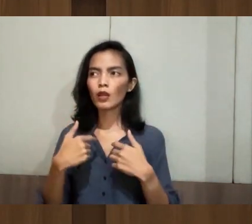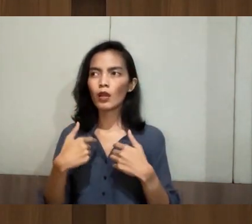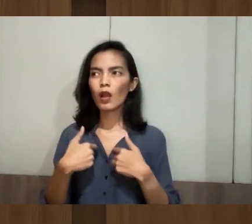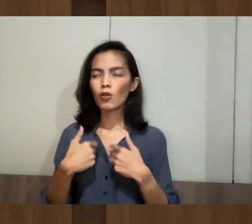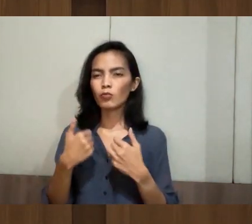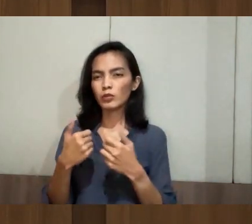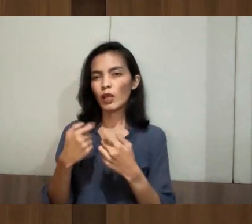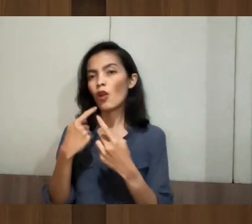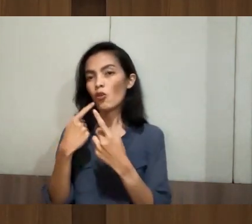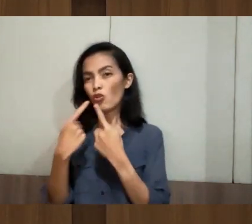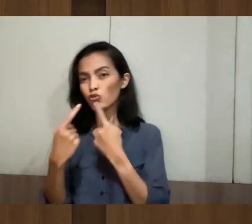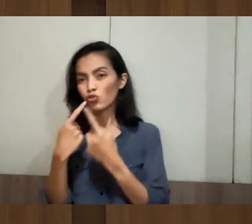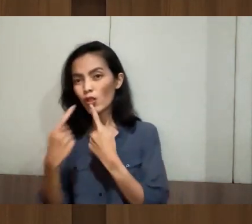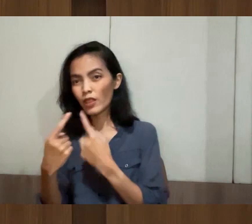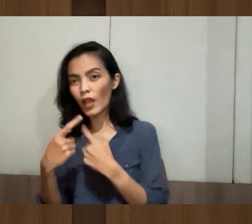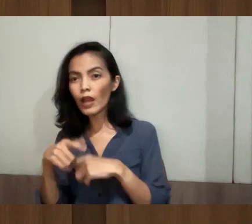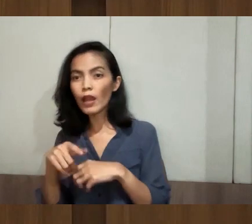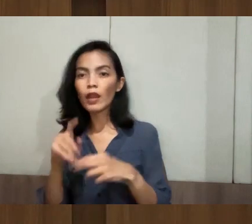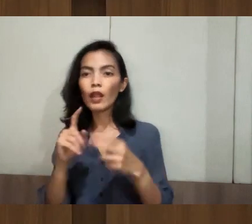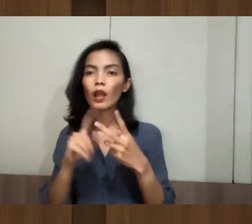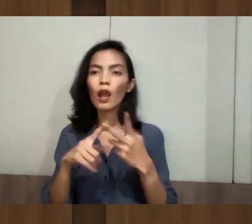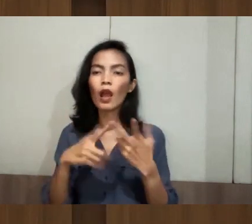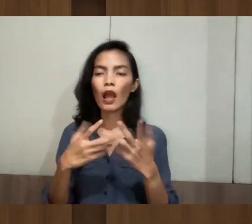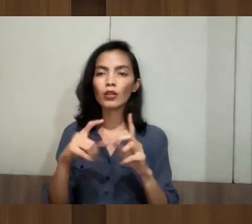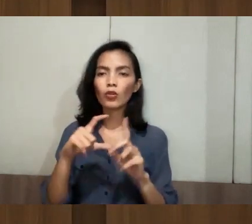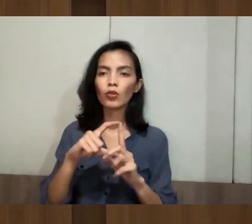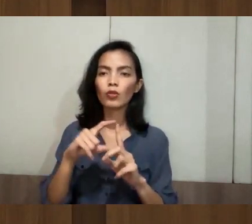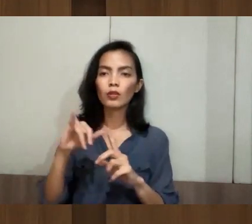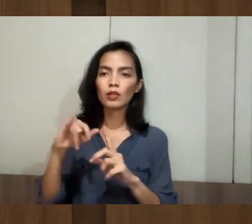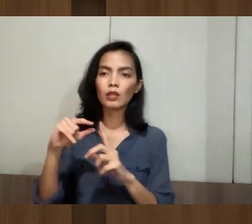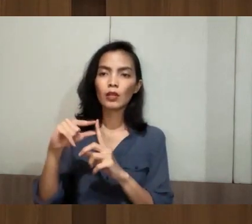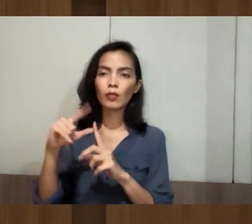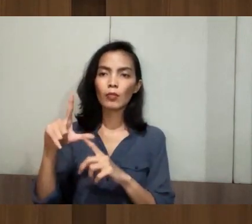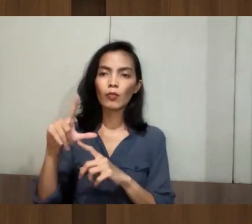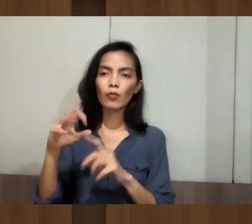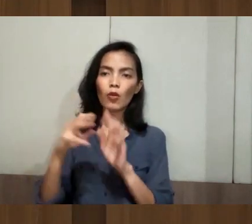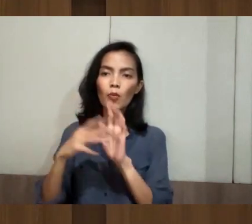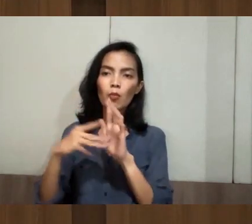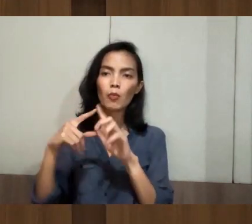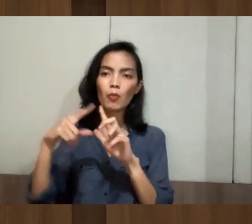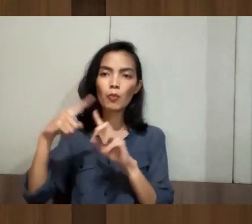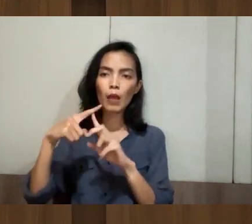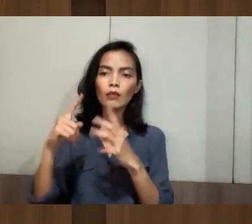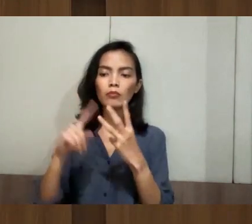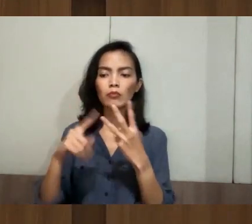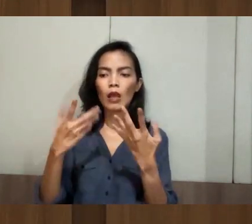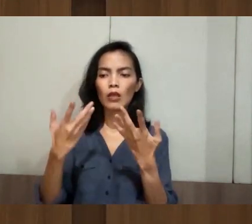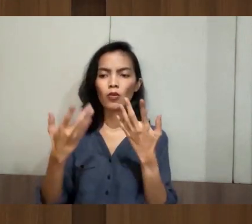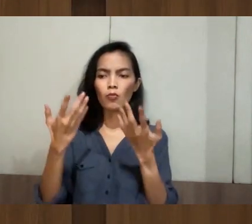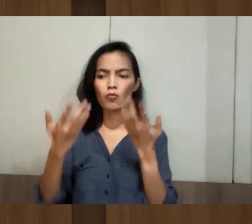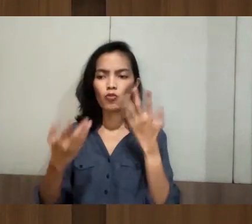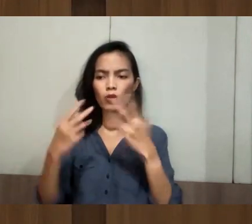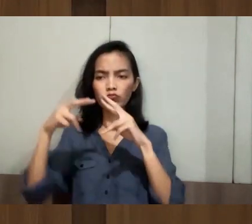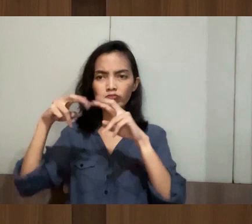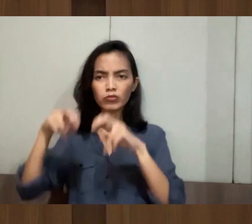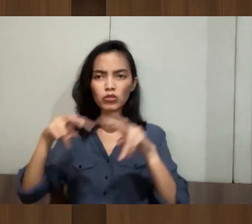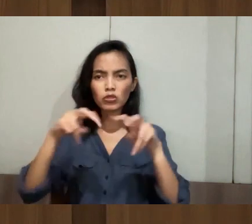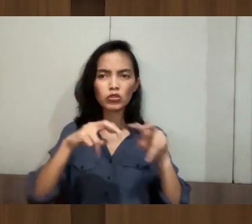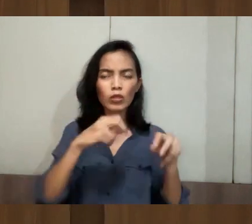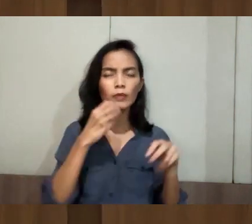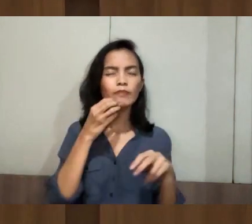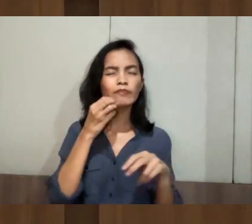resources. Probably my guesses will be a consultant, or a diplomat, or probably